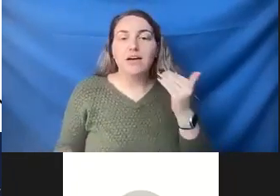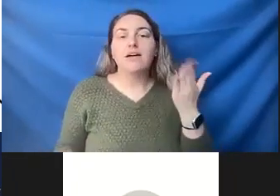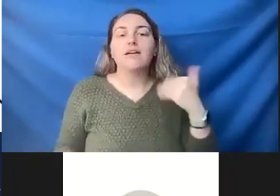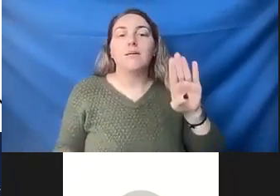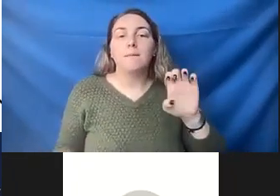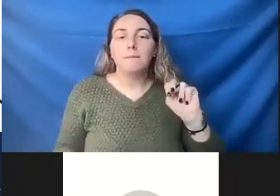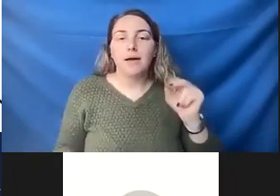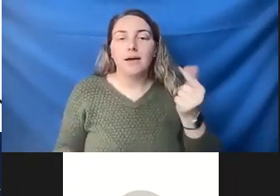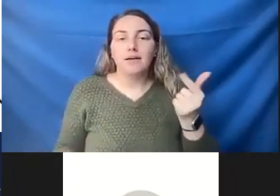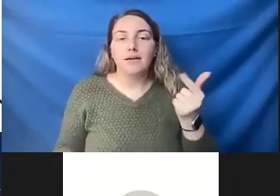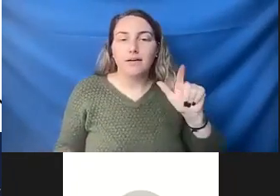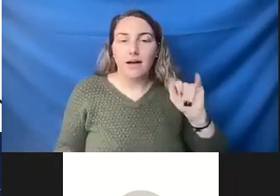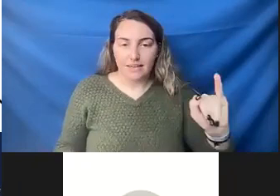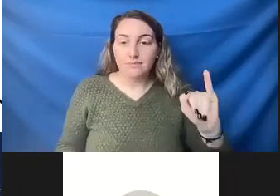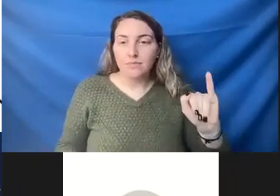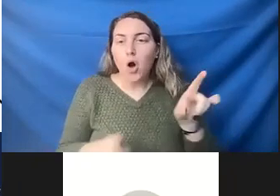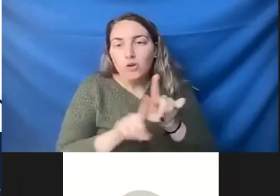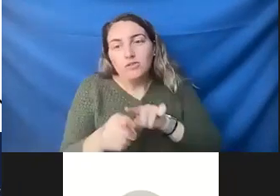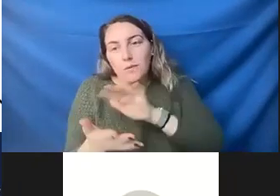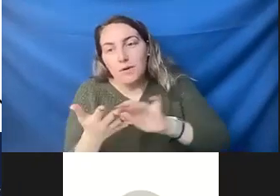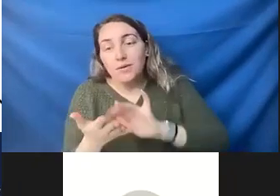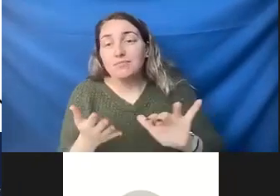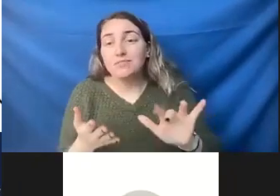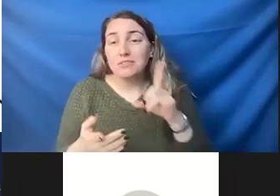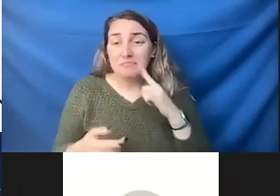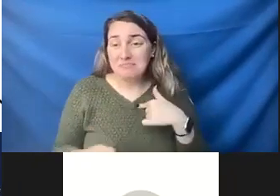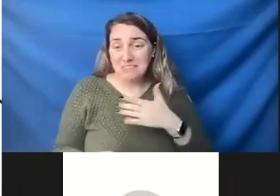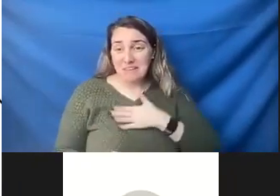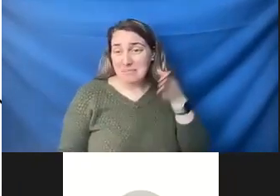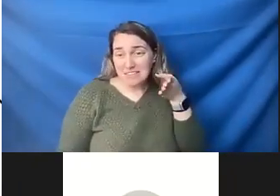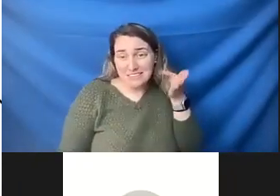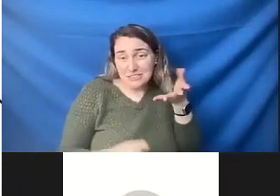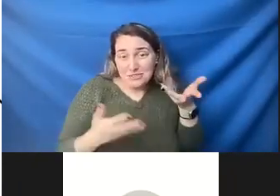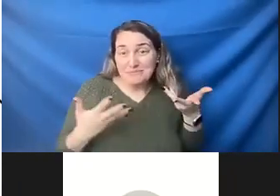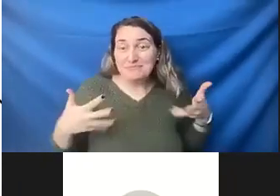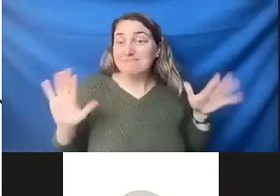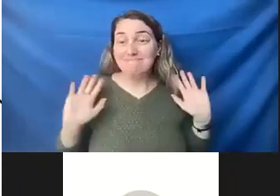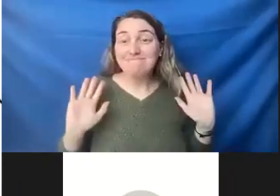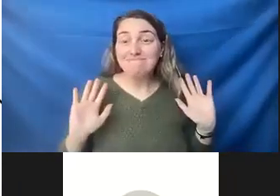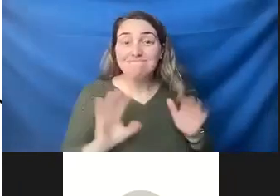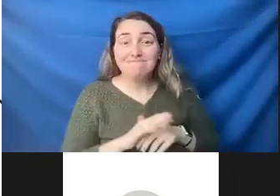that concludes my segment of this presentation.